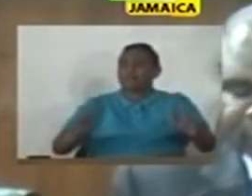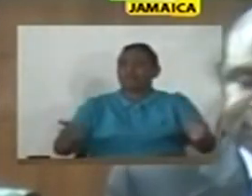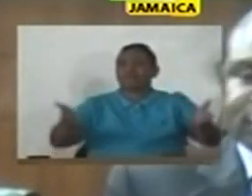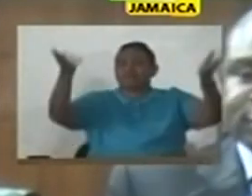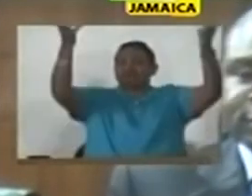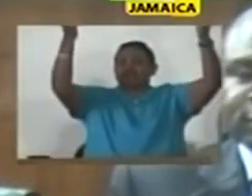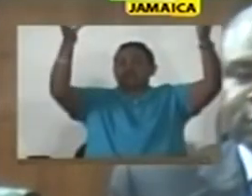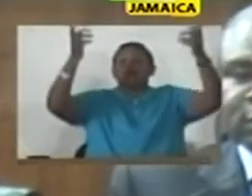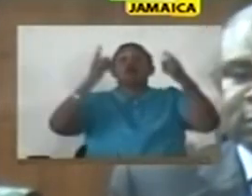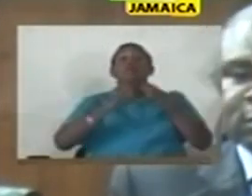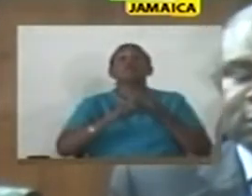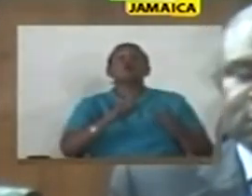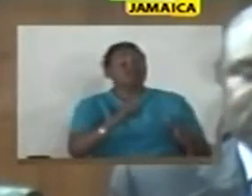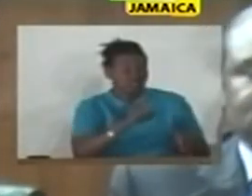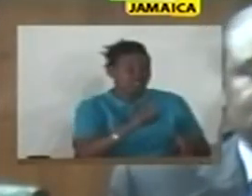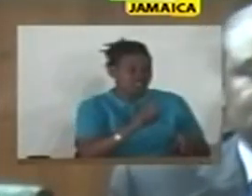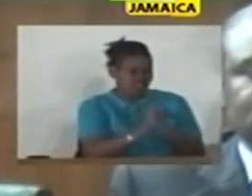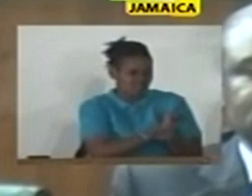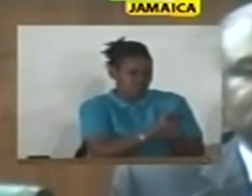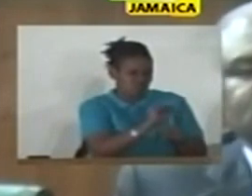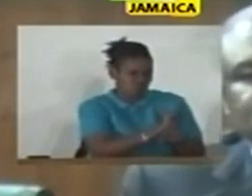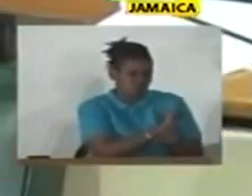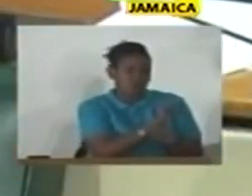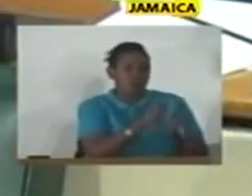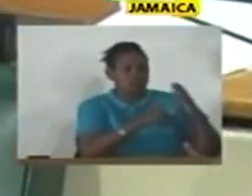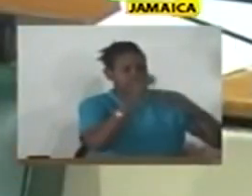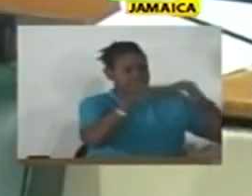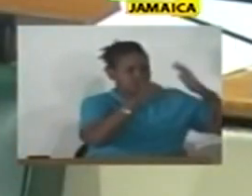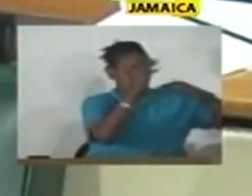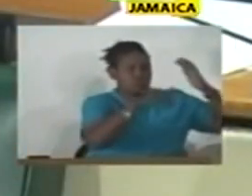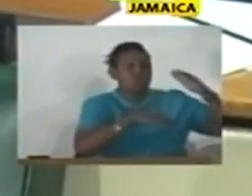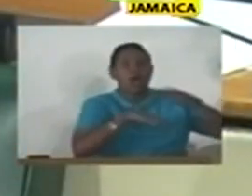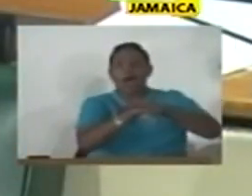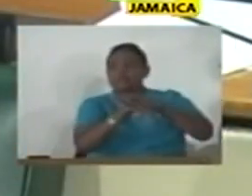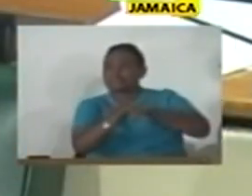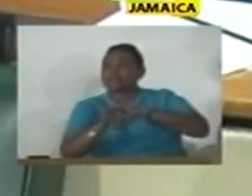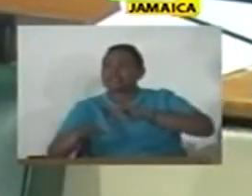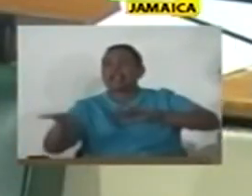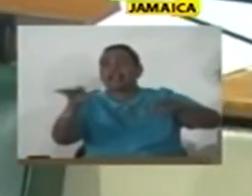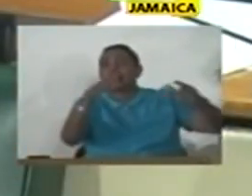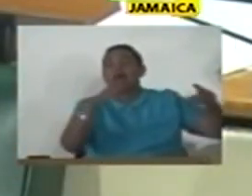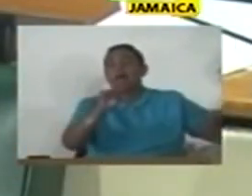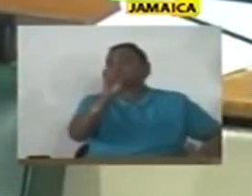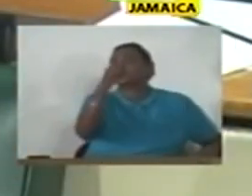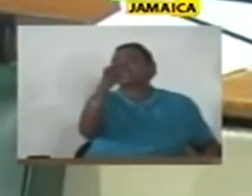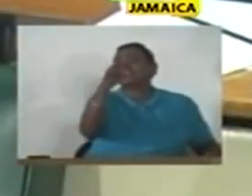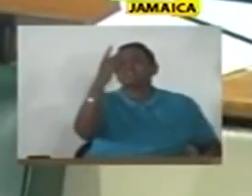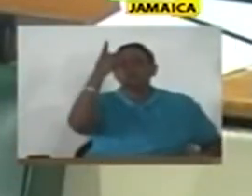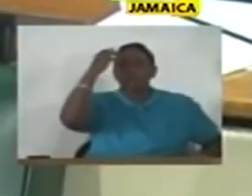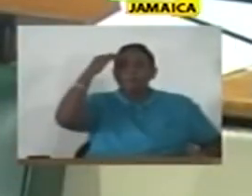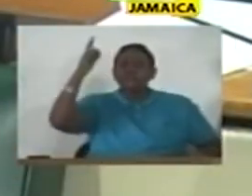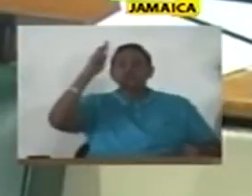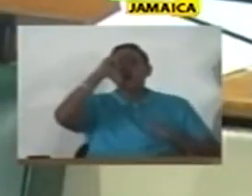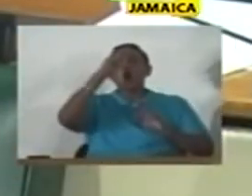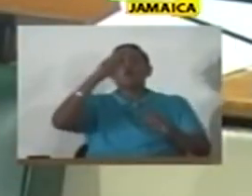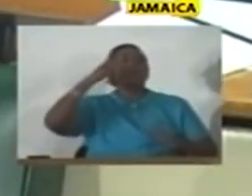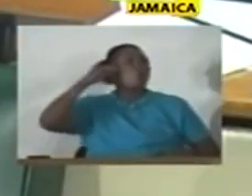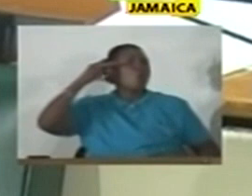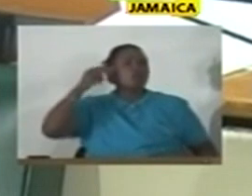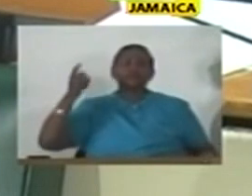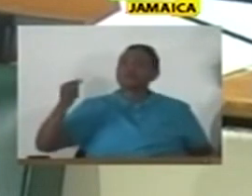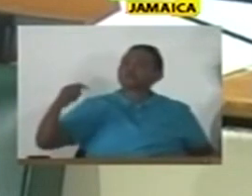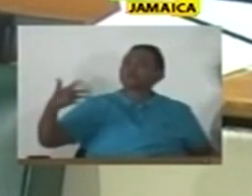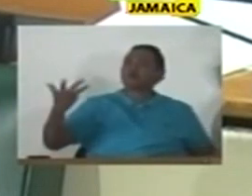and infrastructure and accessibility. In 2017, the Prime Minister, the Most Honorable Andrew